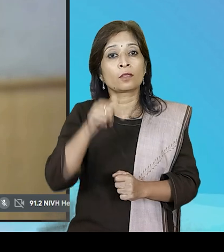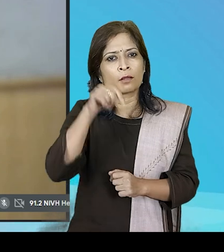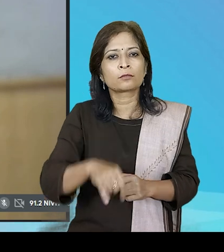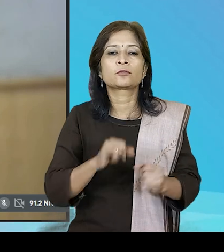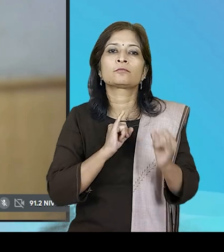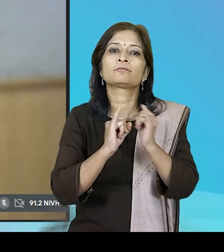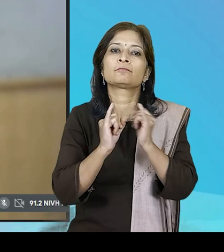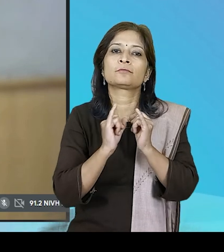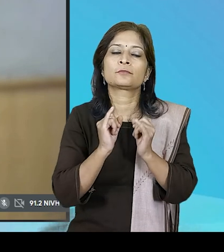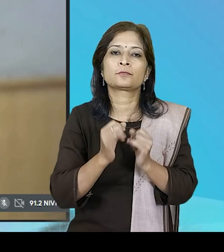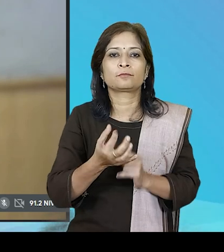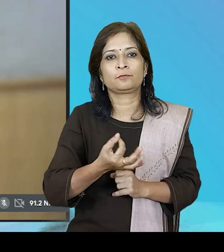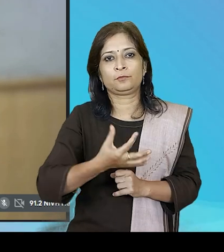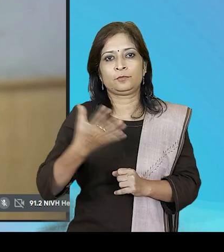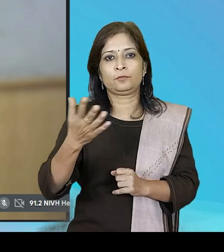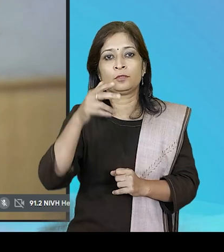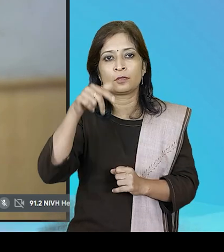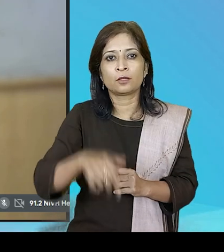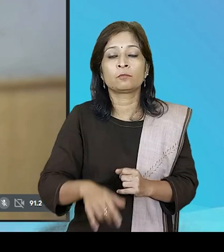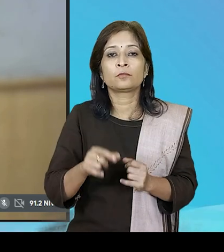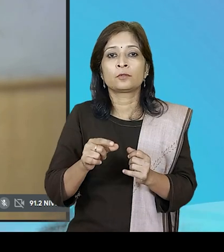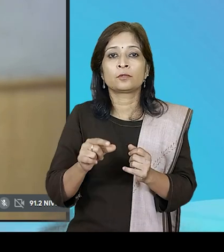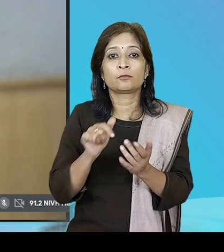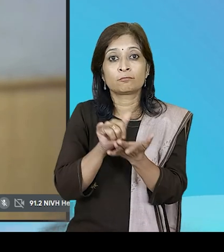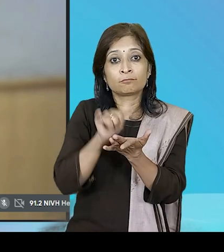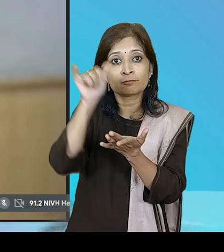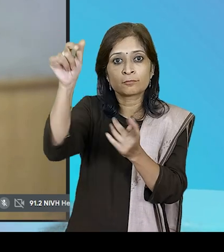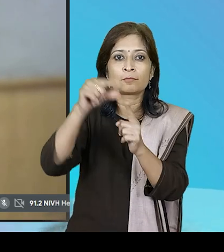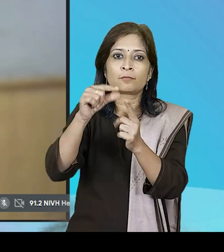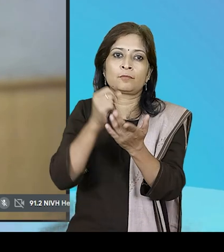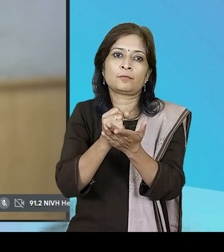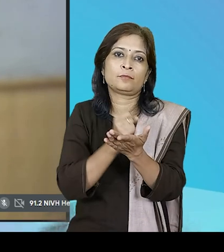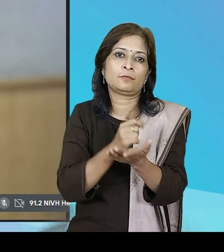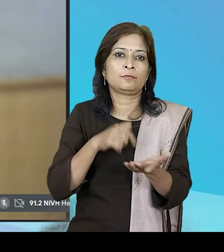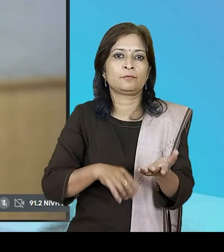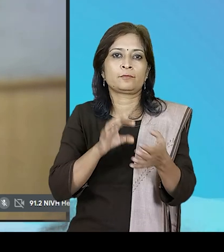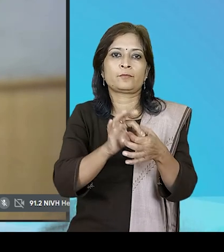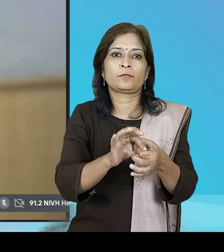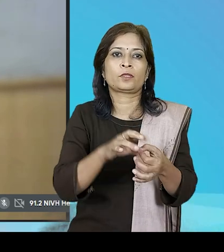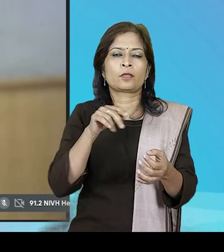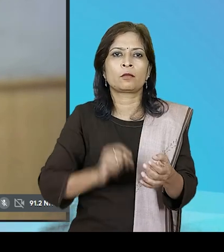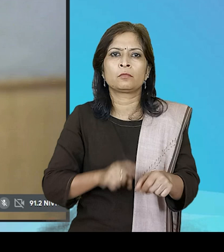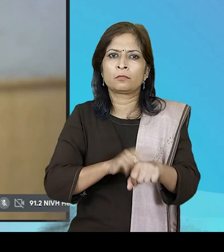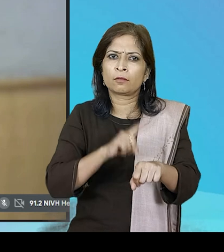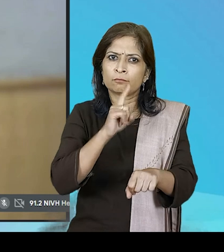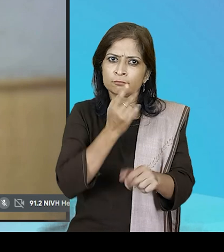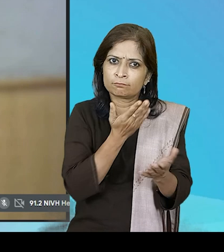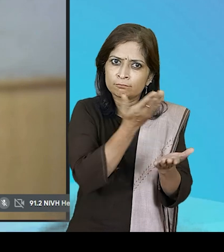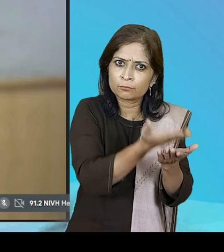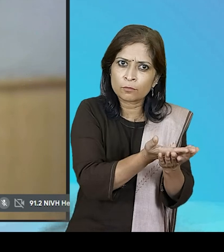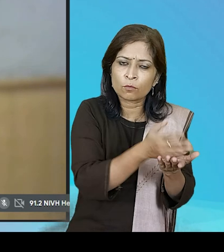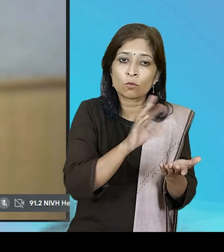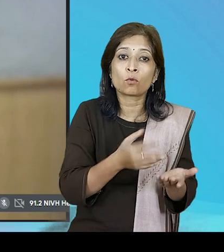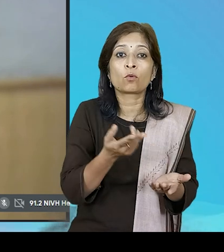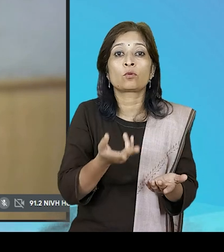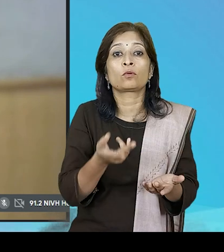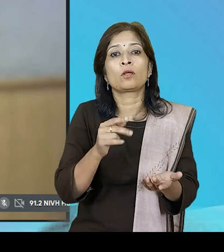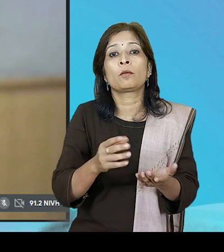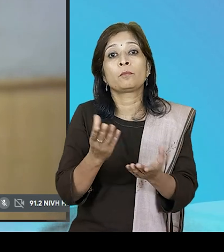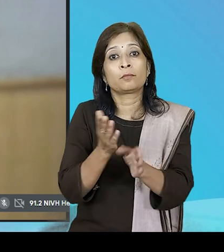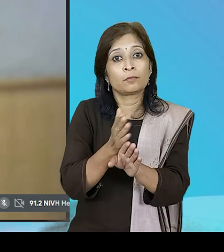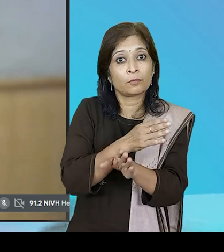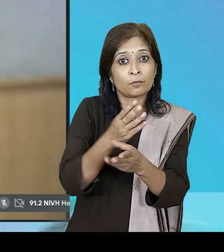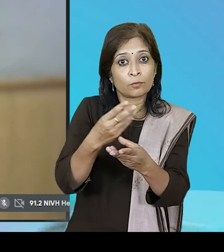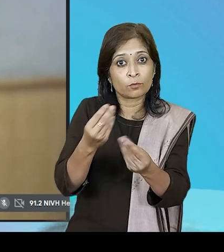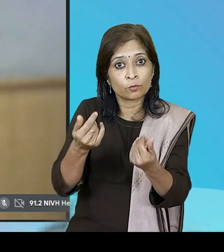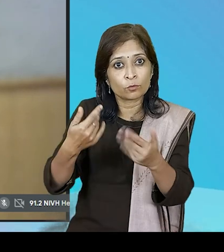special interview. Here, we'll be discussing about passport services. Whether you're applying for the first time or renewing an existing